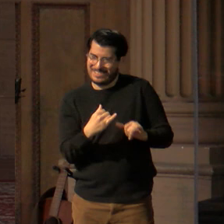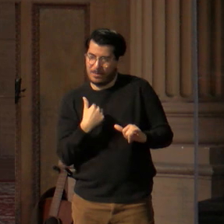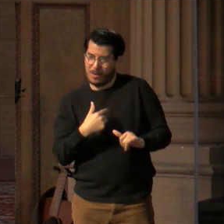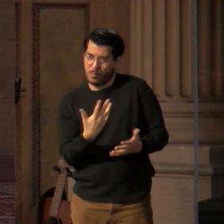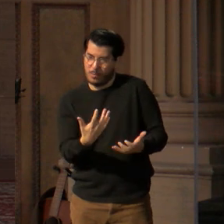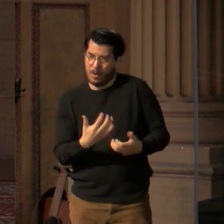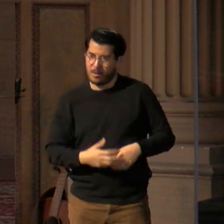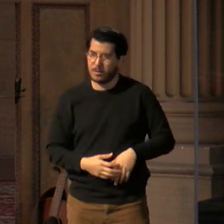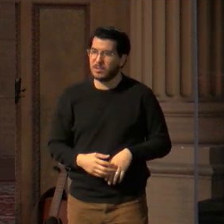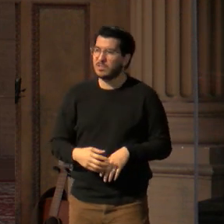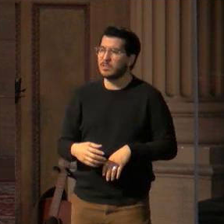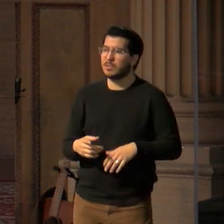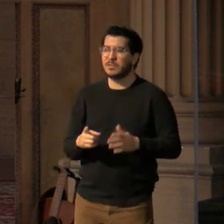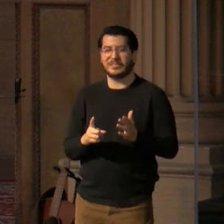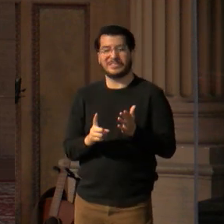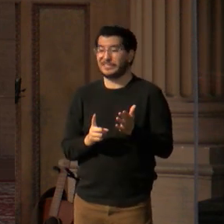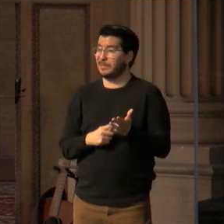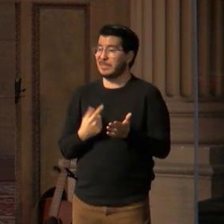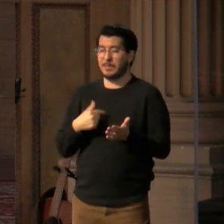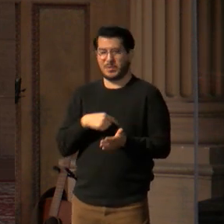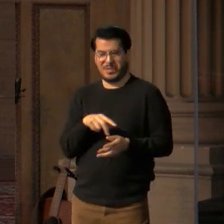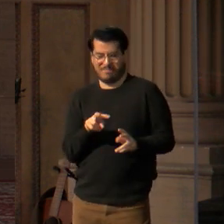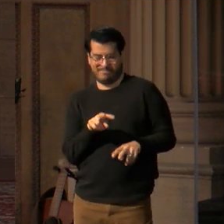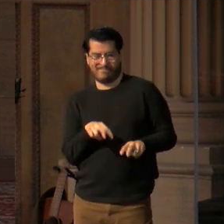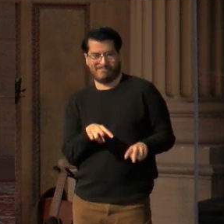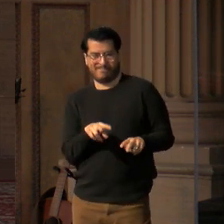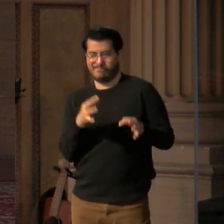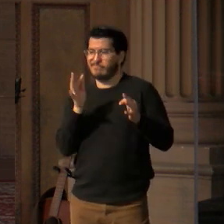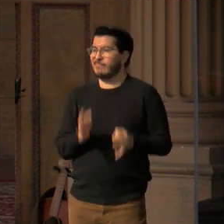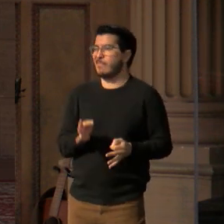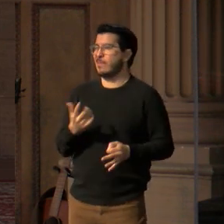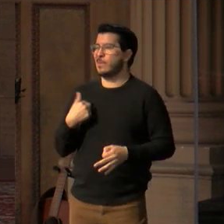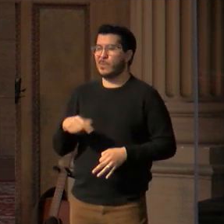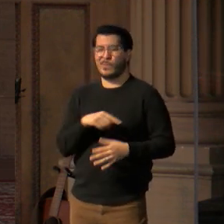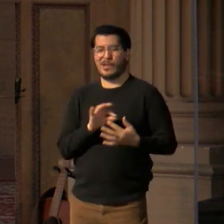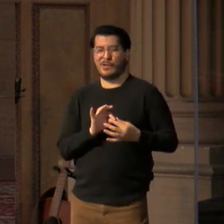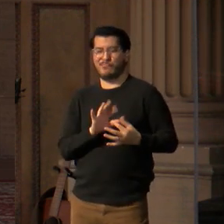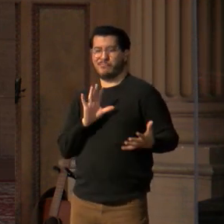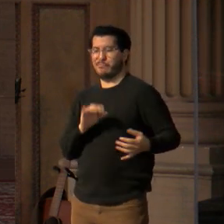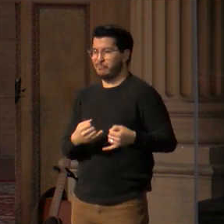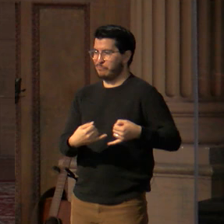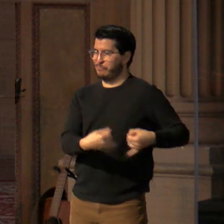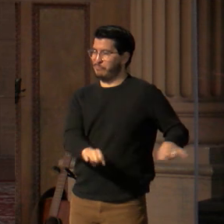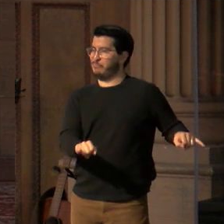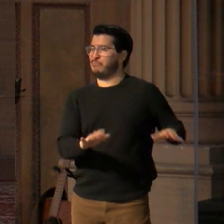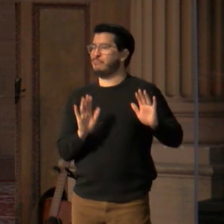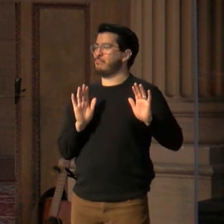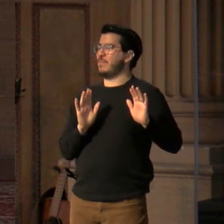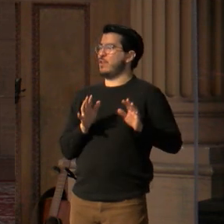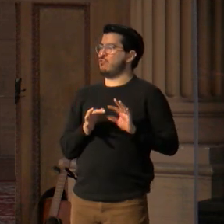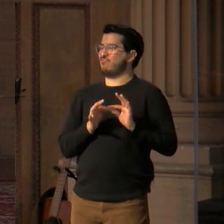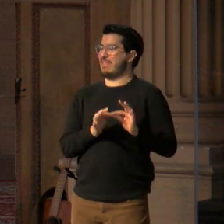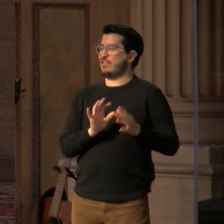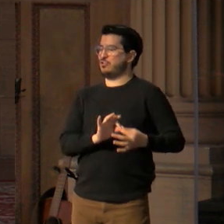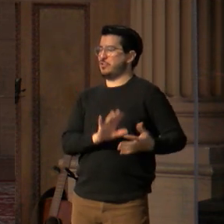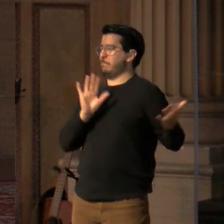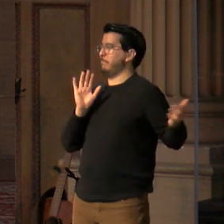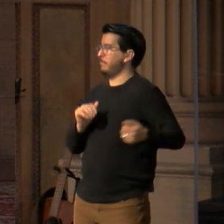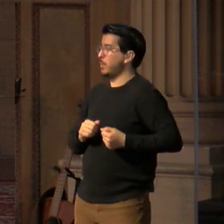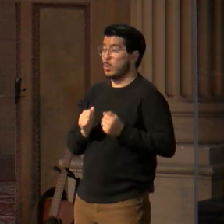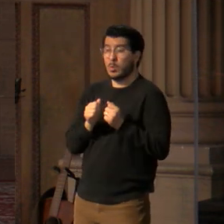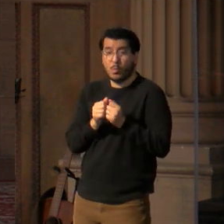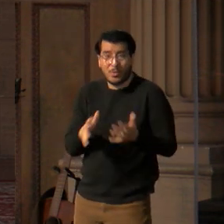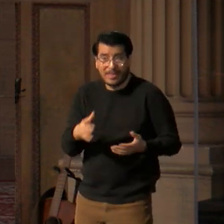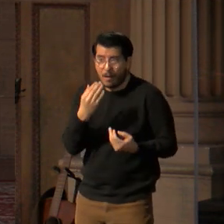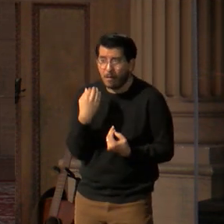Sometimes we render our verdict and we get really quick to just ghost somebody else, give somebody else the silent treatment, walk away from that relationship without ever saying a word